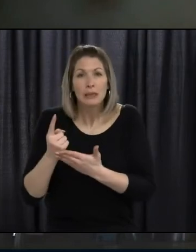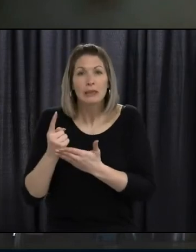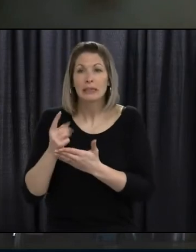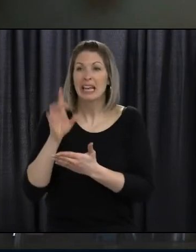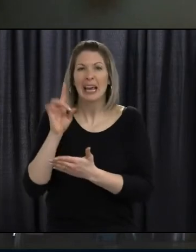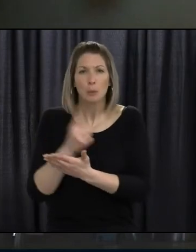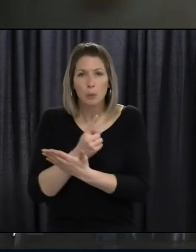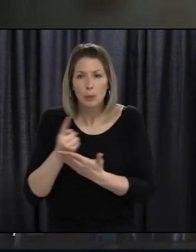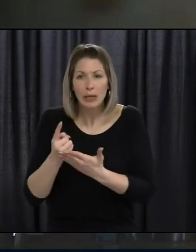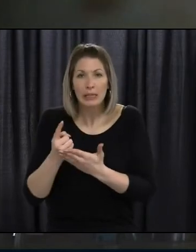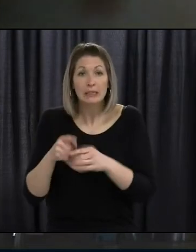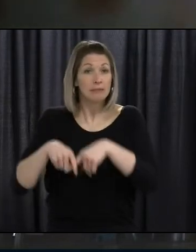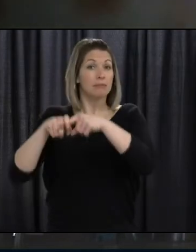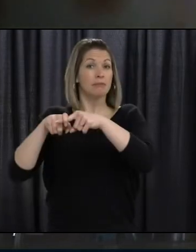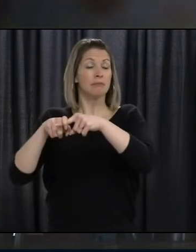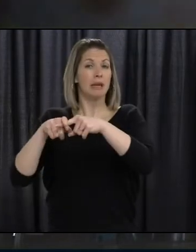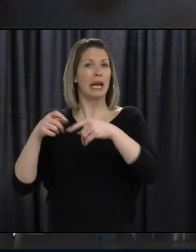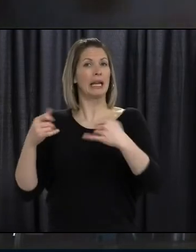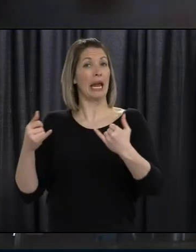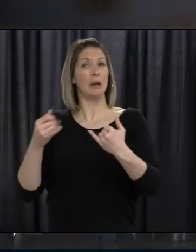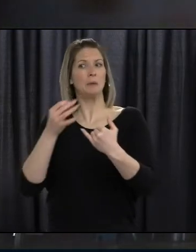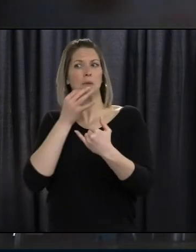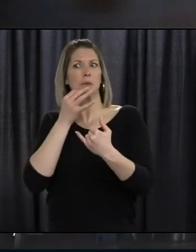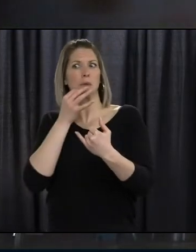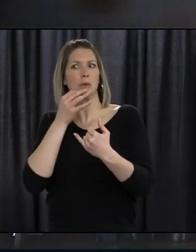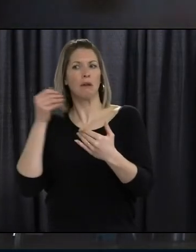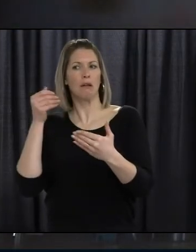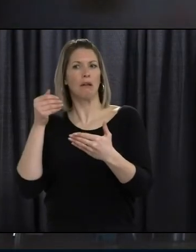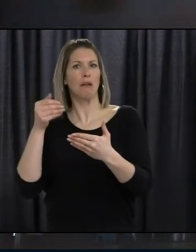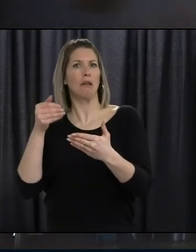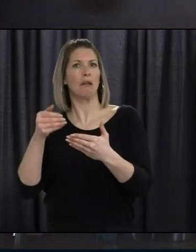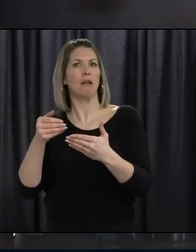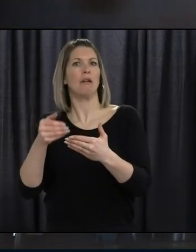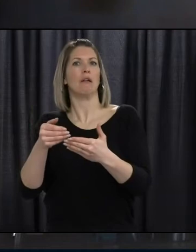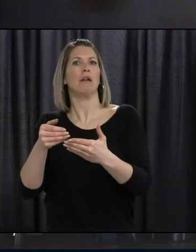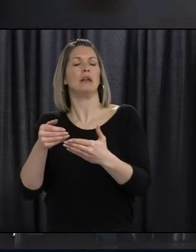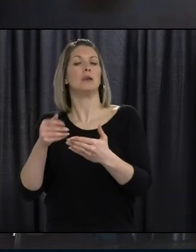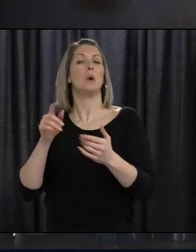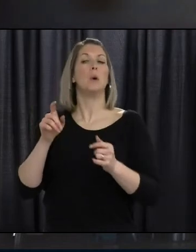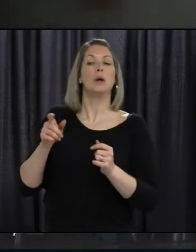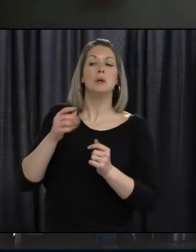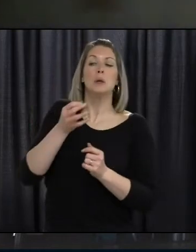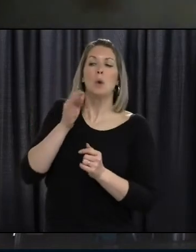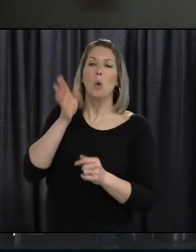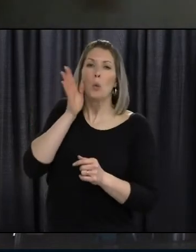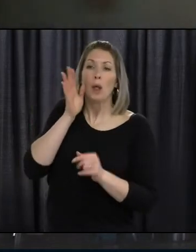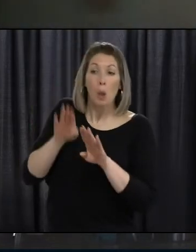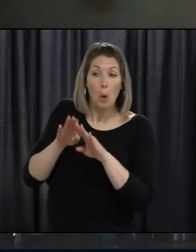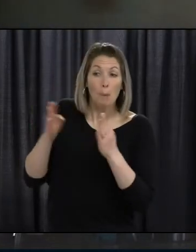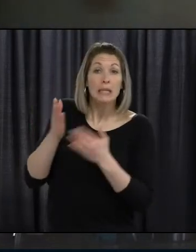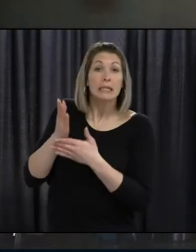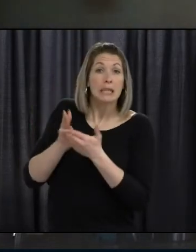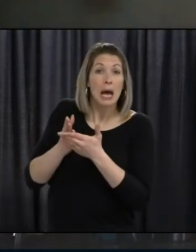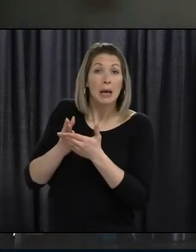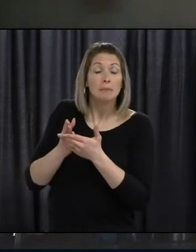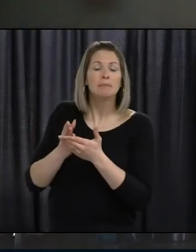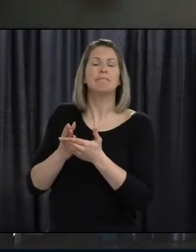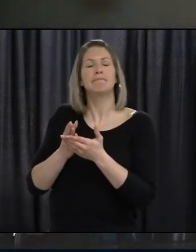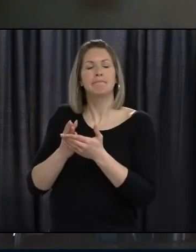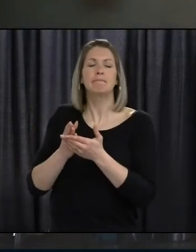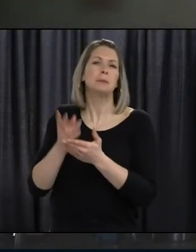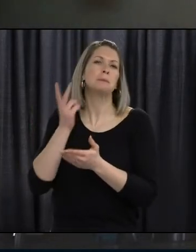would have to re-examine that. And this is the re-examination phase. So you can expect developments in